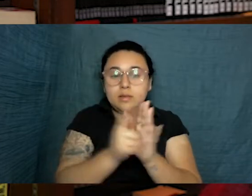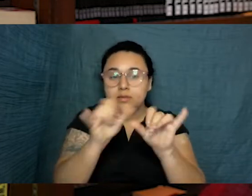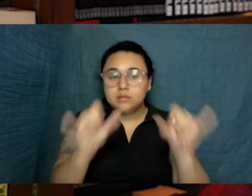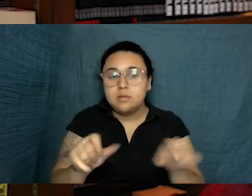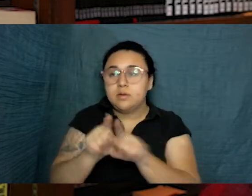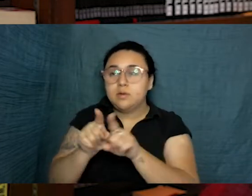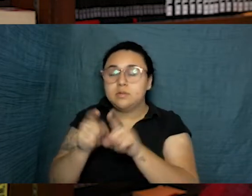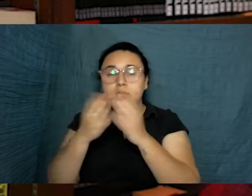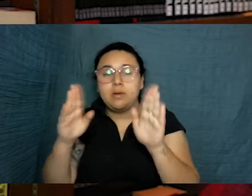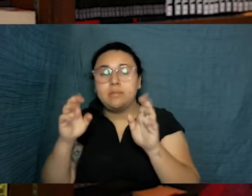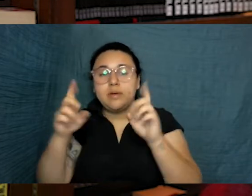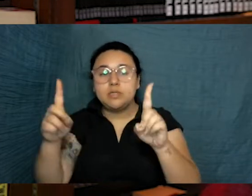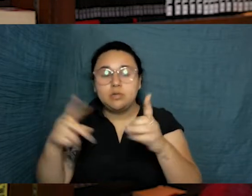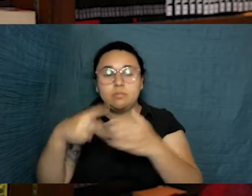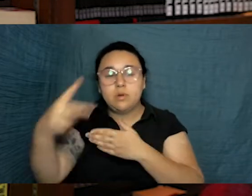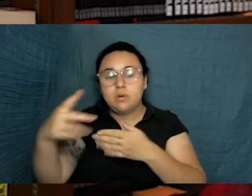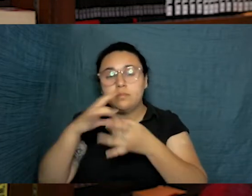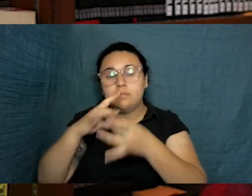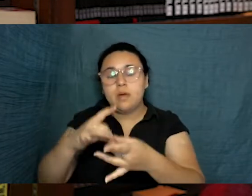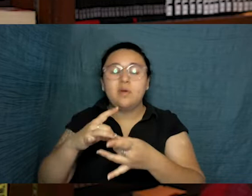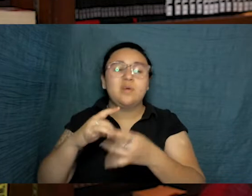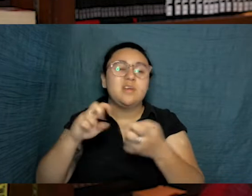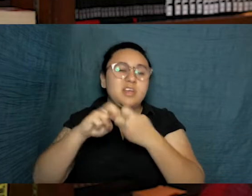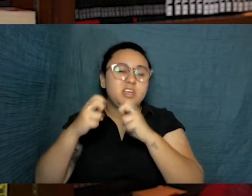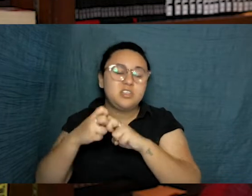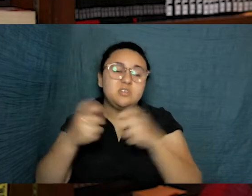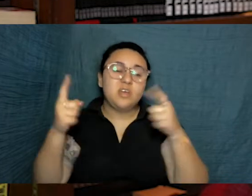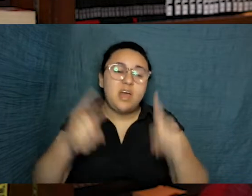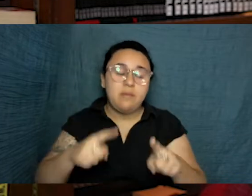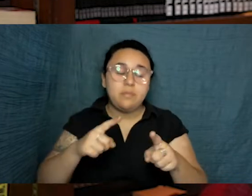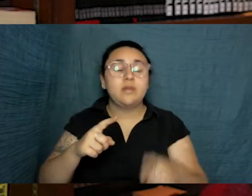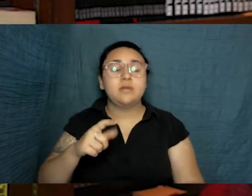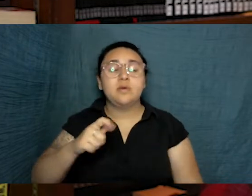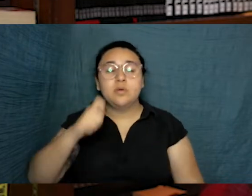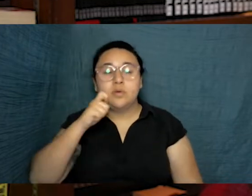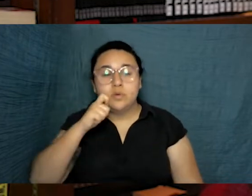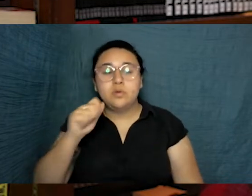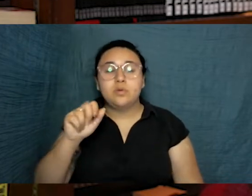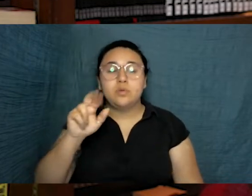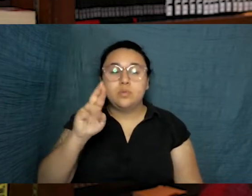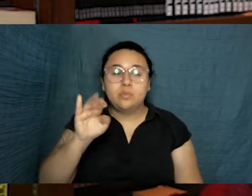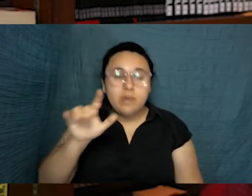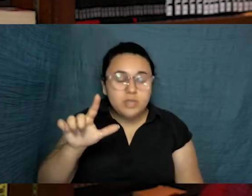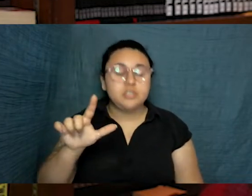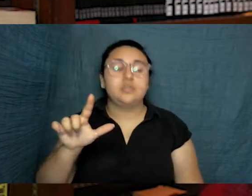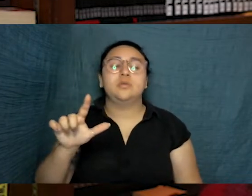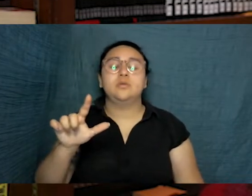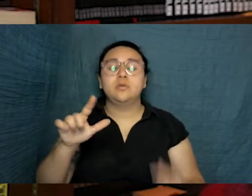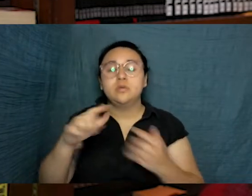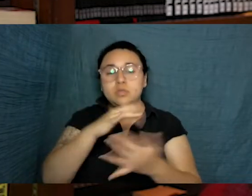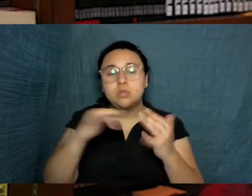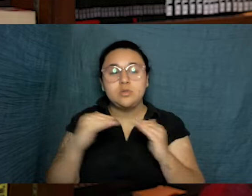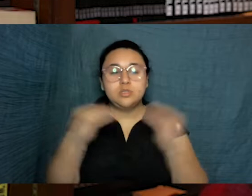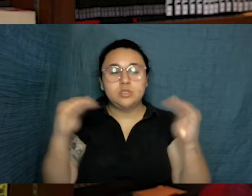also public education programming around issues of racial, social, and economic justice. These take the form